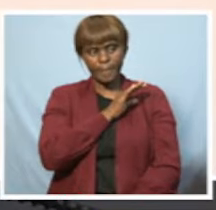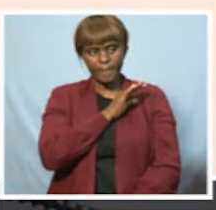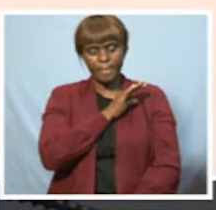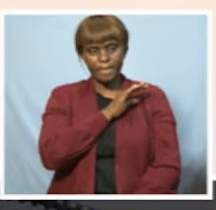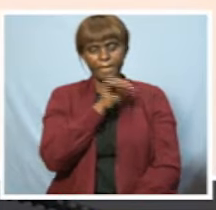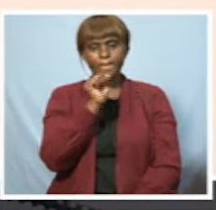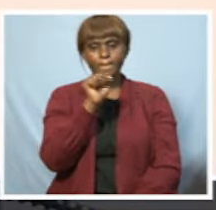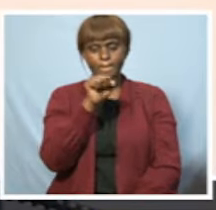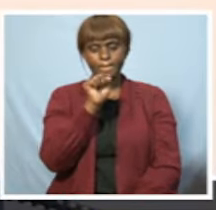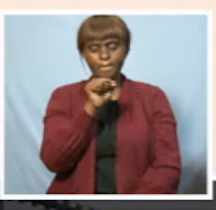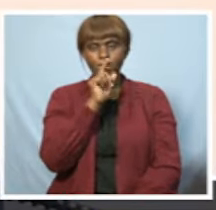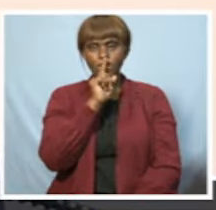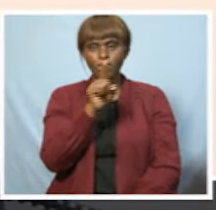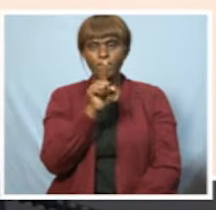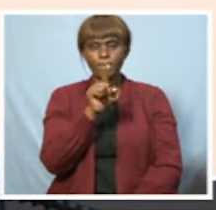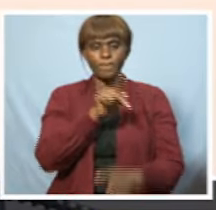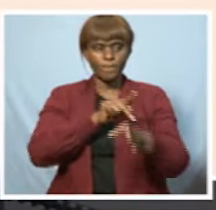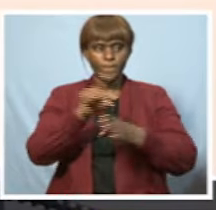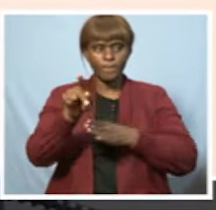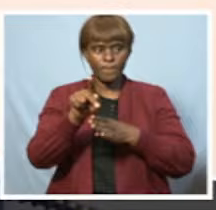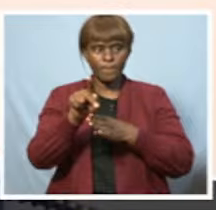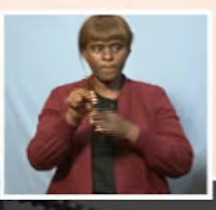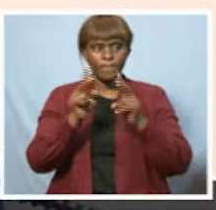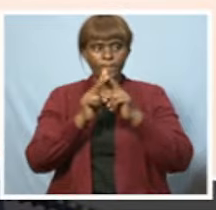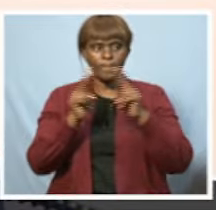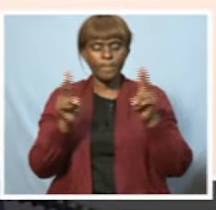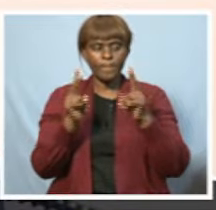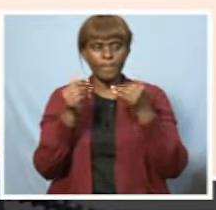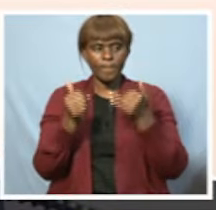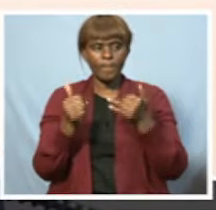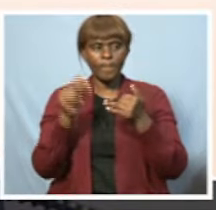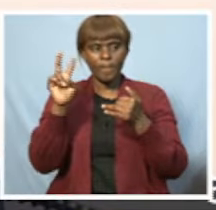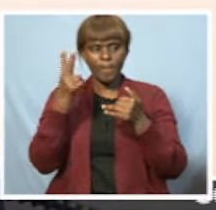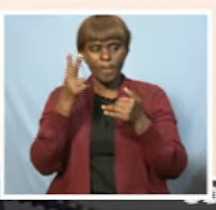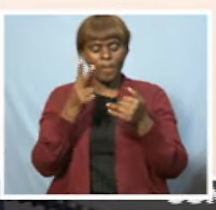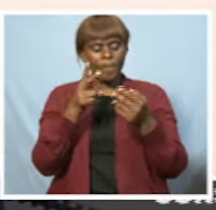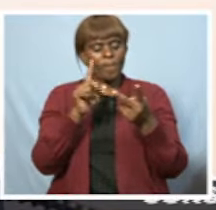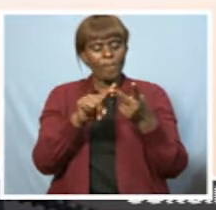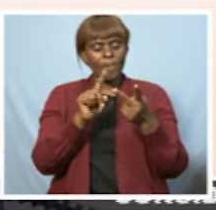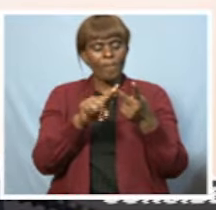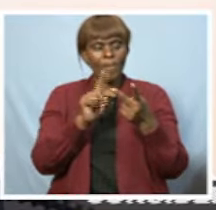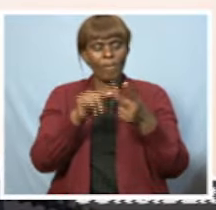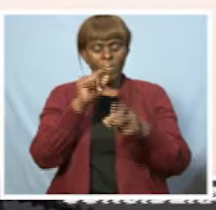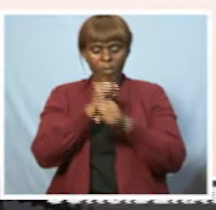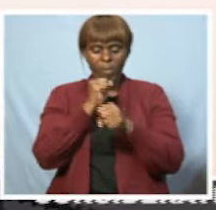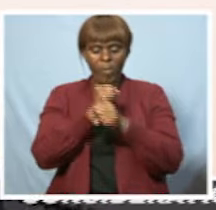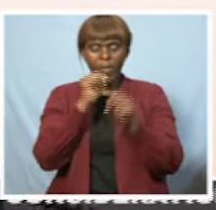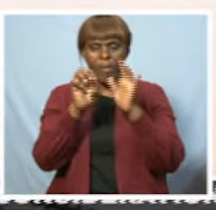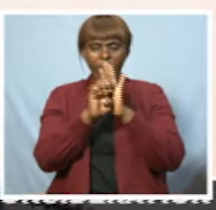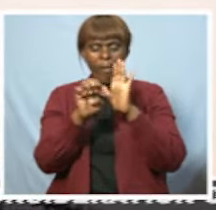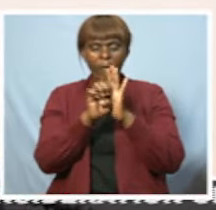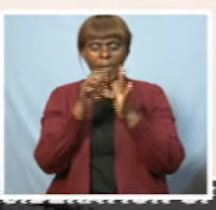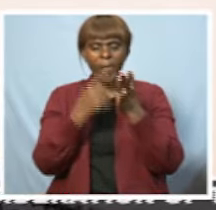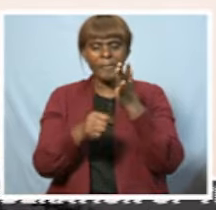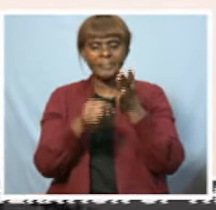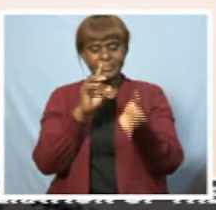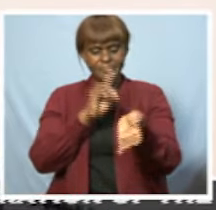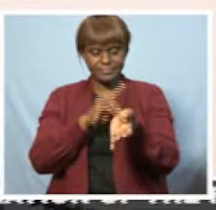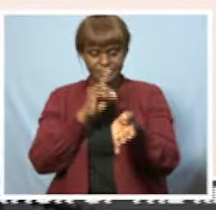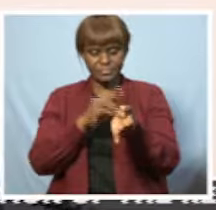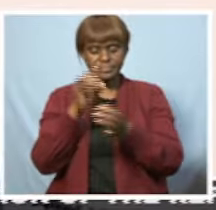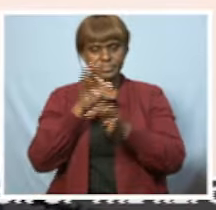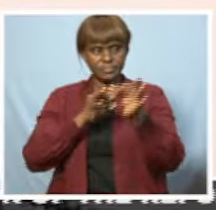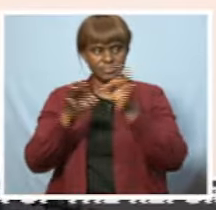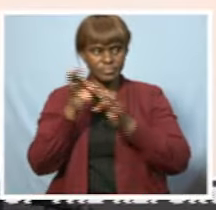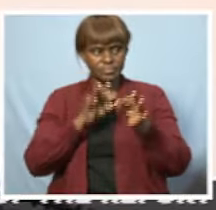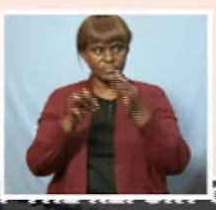Simple as Yes. that, Professor. Yes. So on the second part, the scope of works, like the doctor has correctly described it,